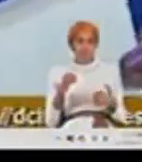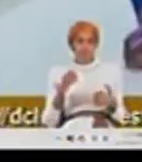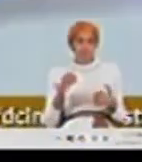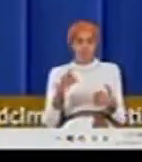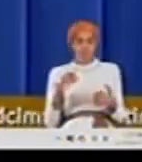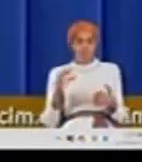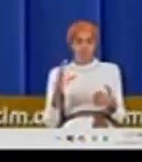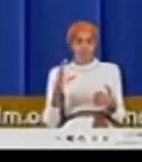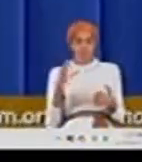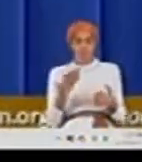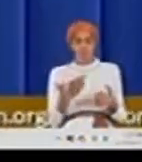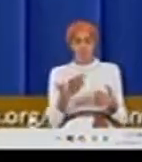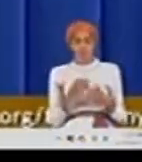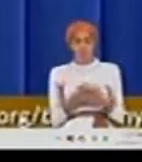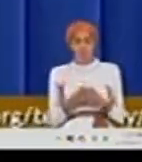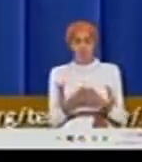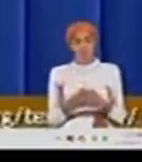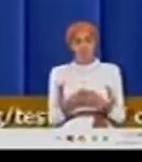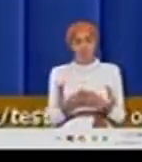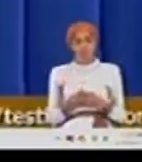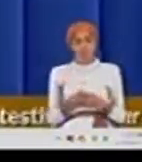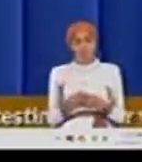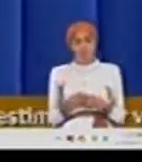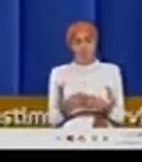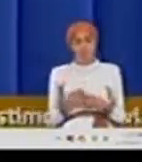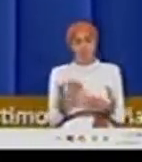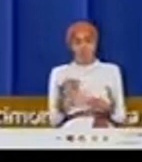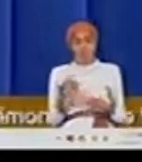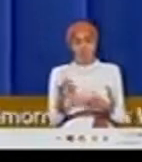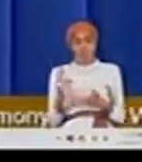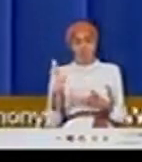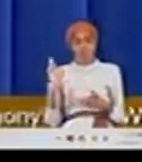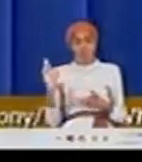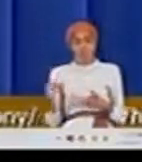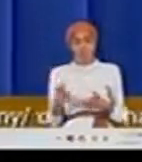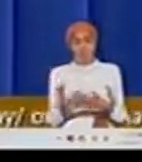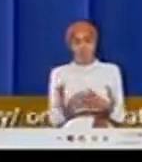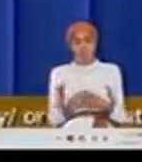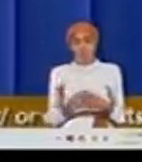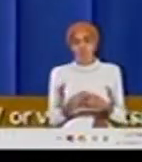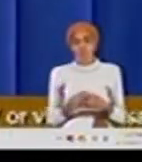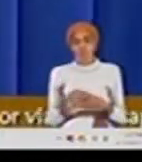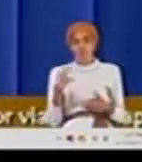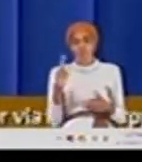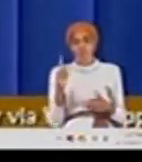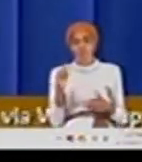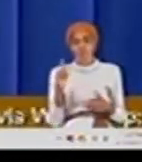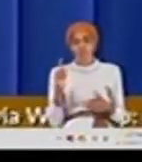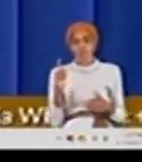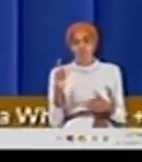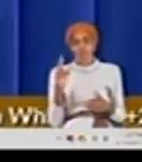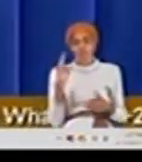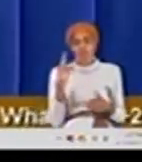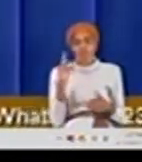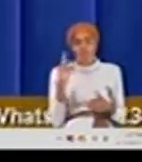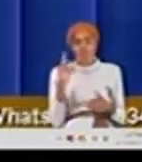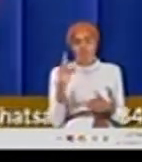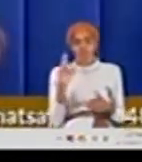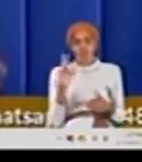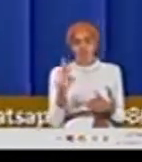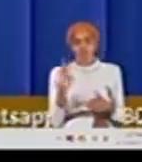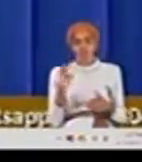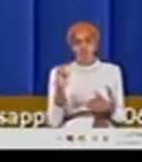School in TSU here my testimony goes like this in 2011 I was playing with my friend and we were playing acrobatic